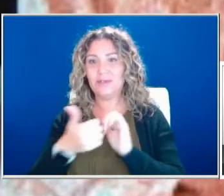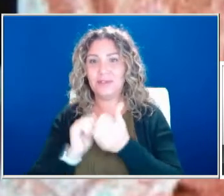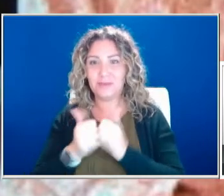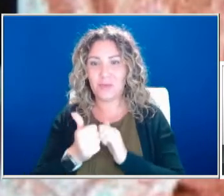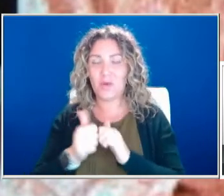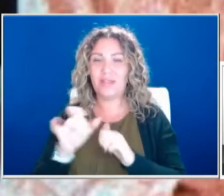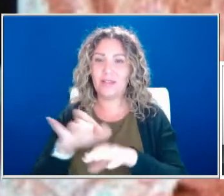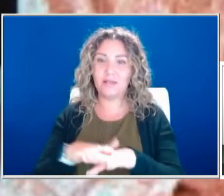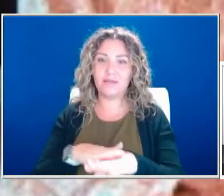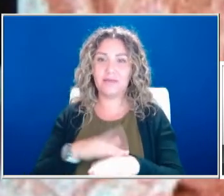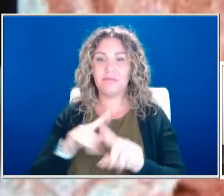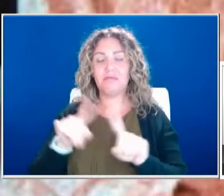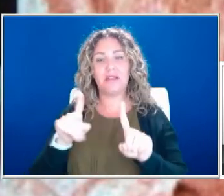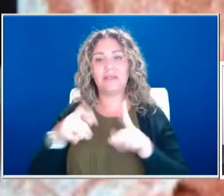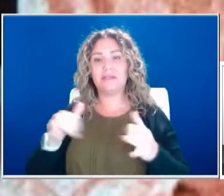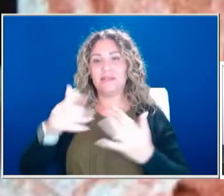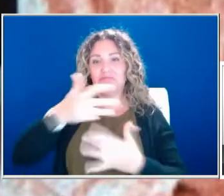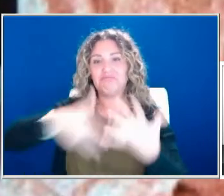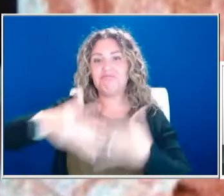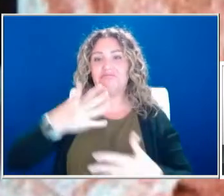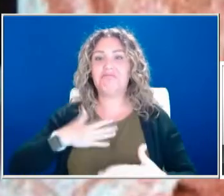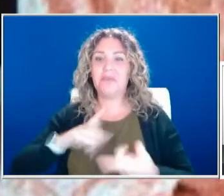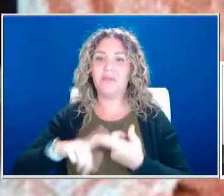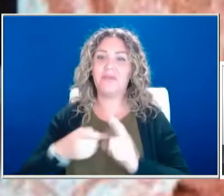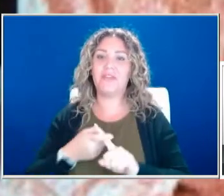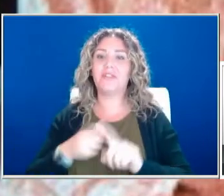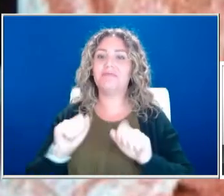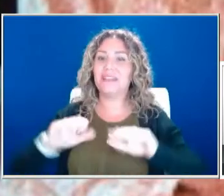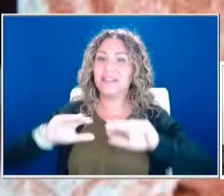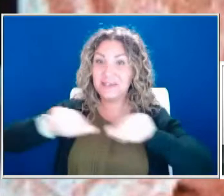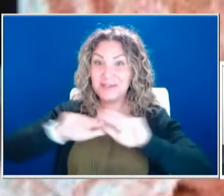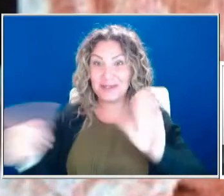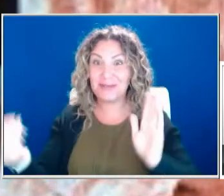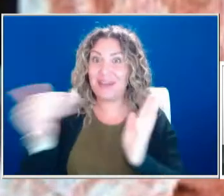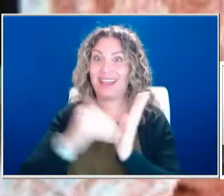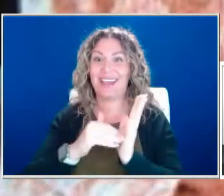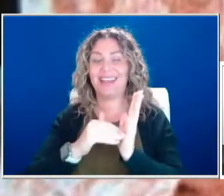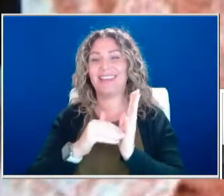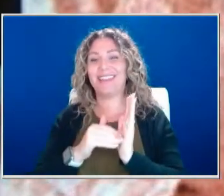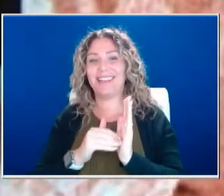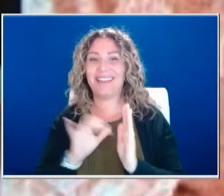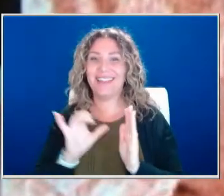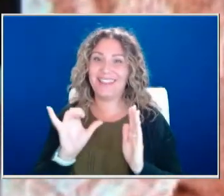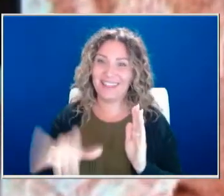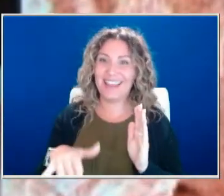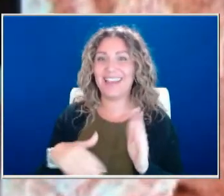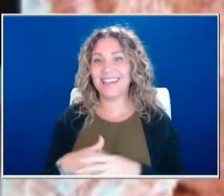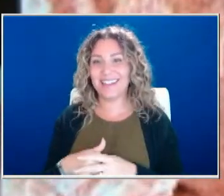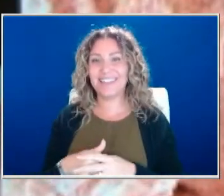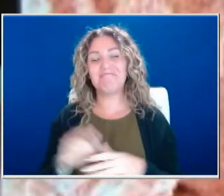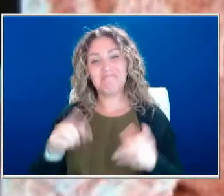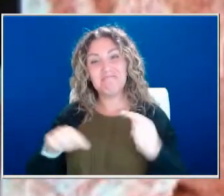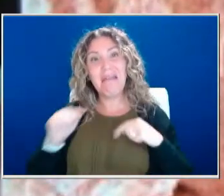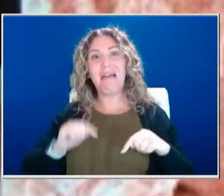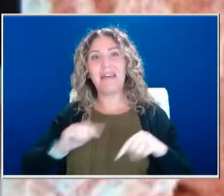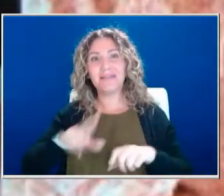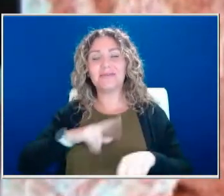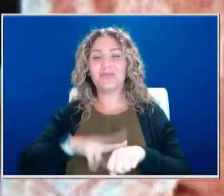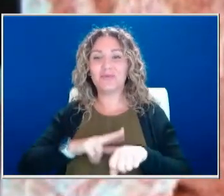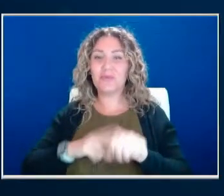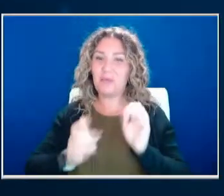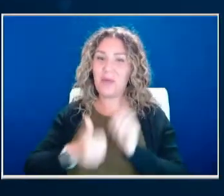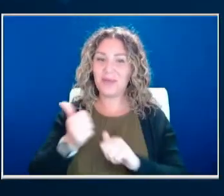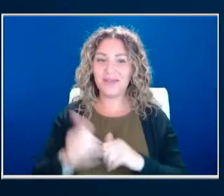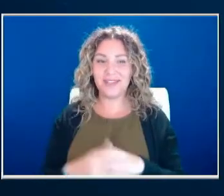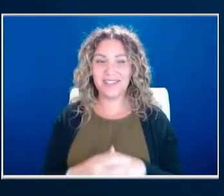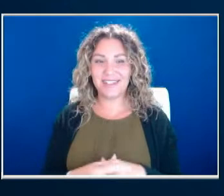still hang out with friends as much as I can, and I can go swimming again. So I've gotten pretty back to normal for the most part.